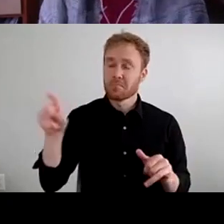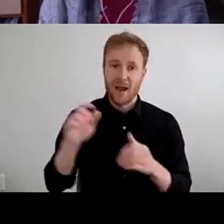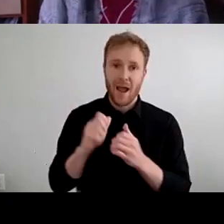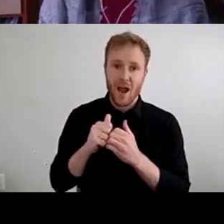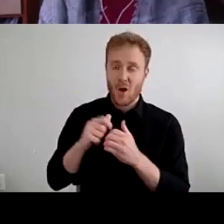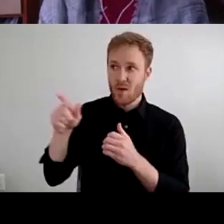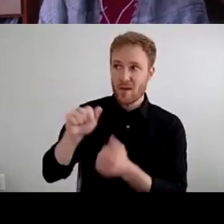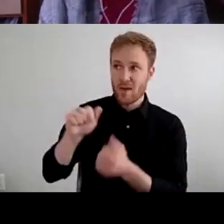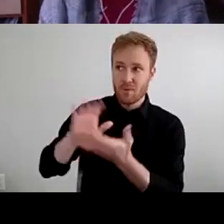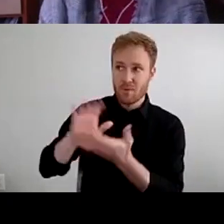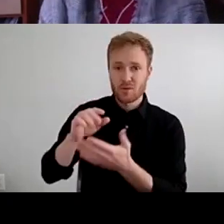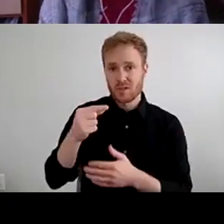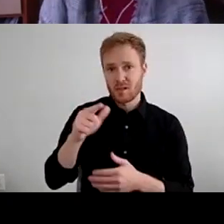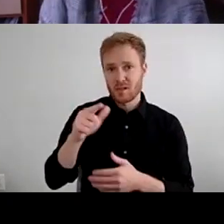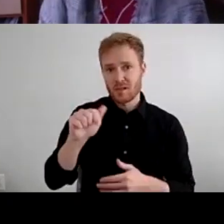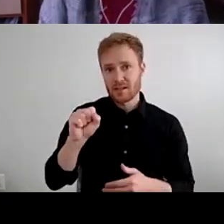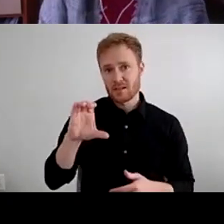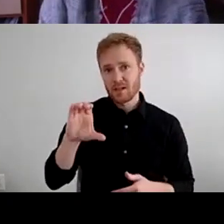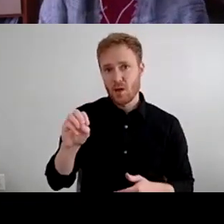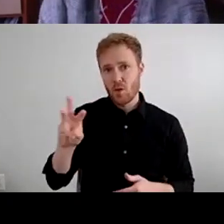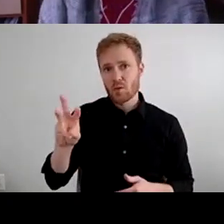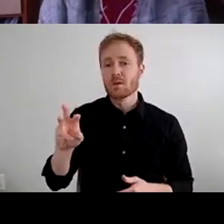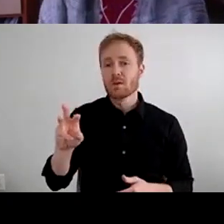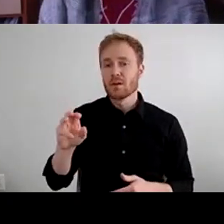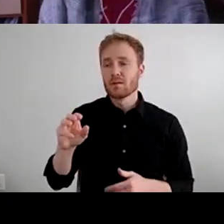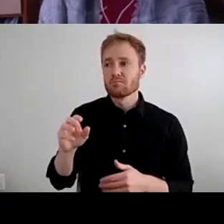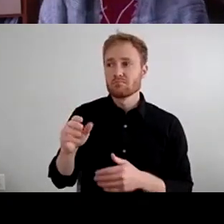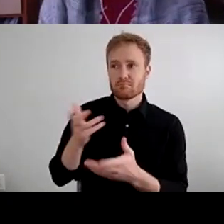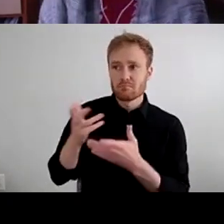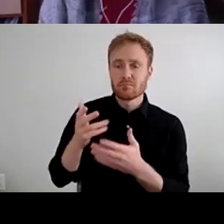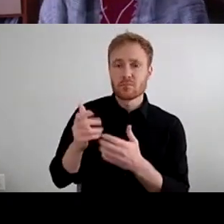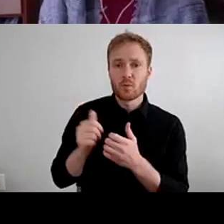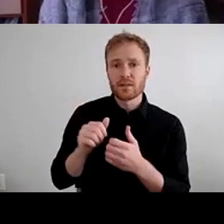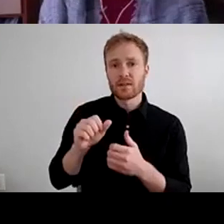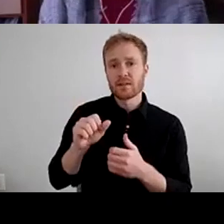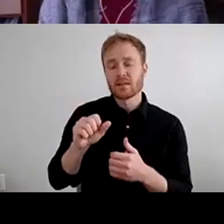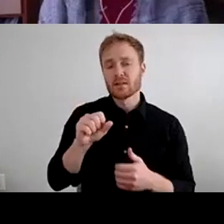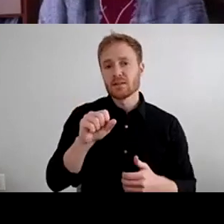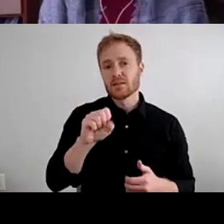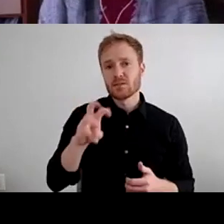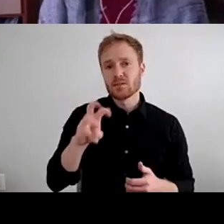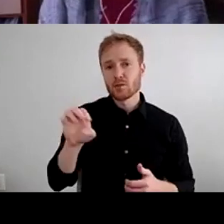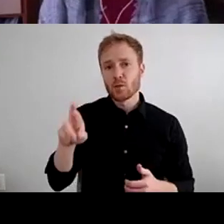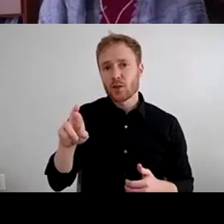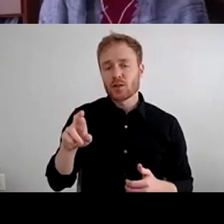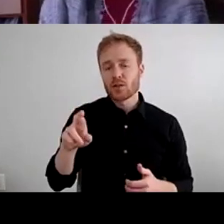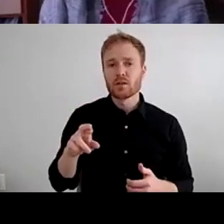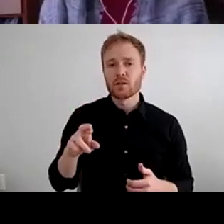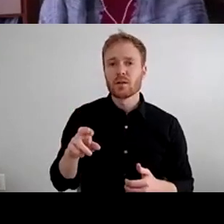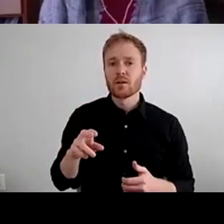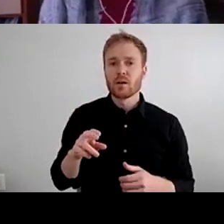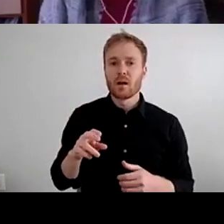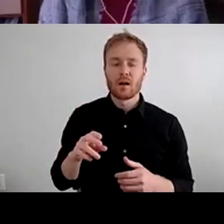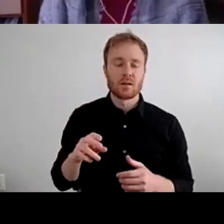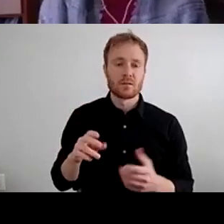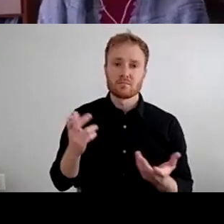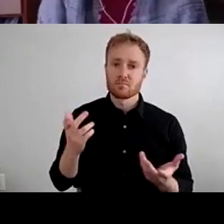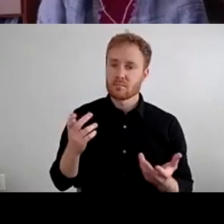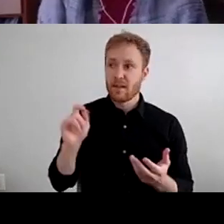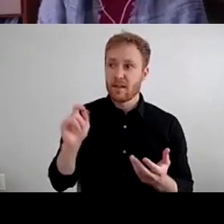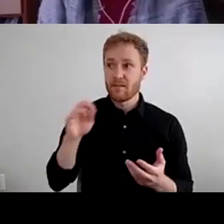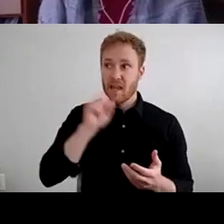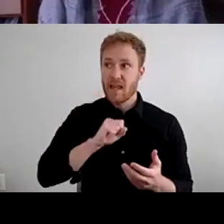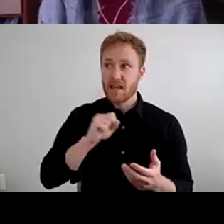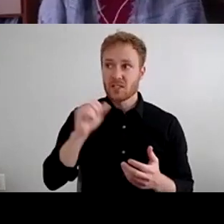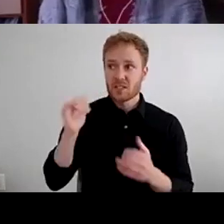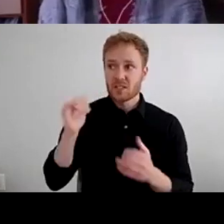with sewer infrastructure issues. I mean, the ages of cities, if they're similar, they're dealing with crumbling infrastructure and how to fund it and